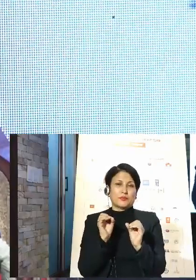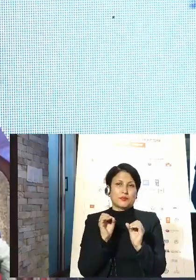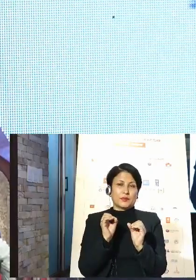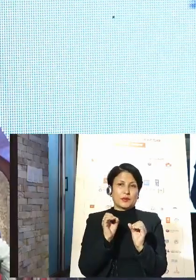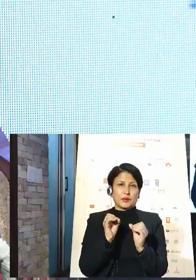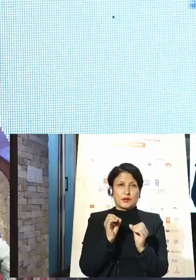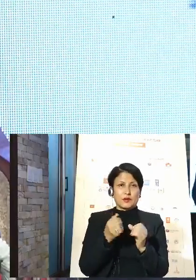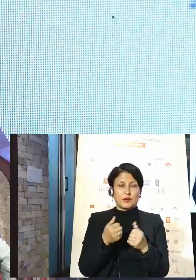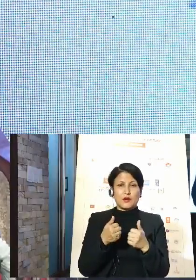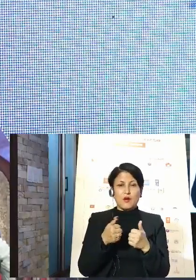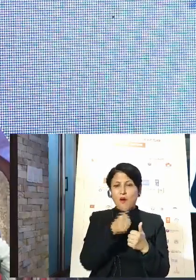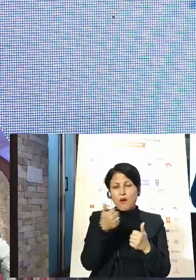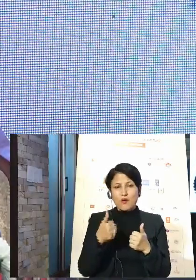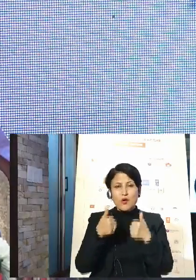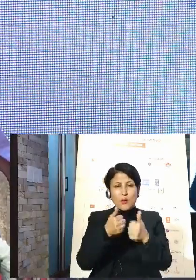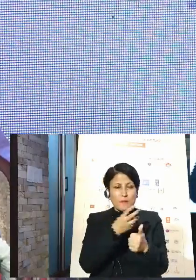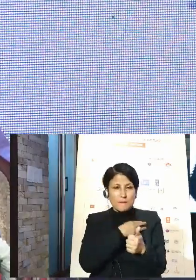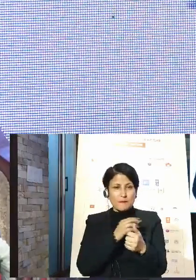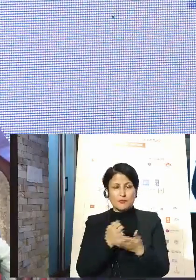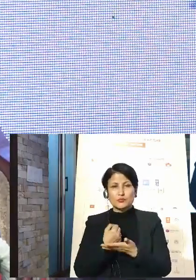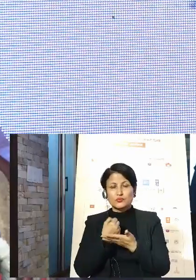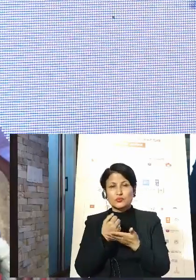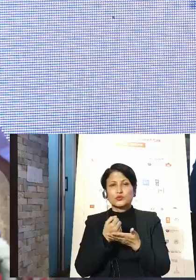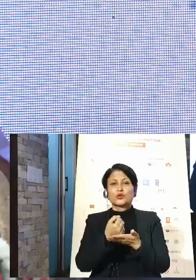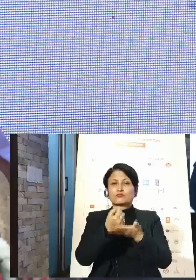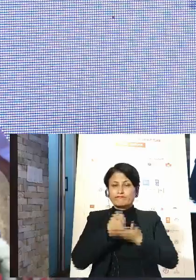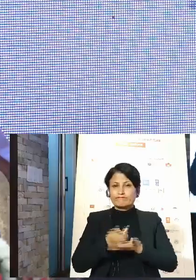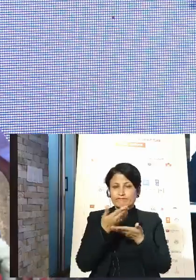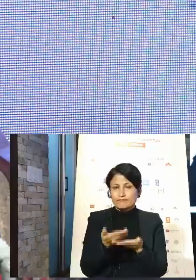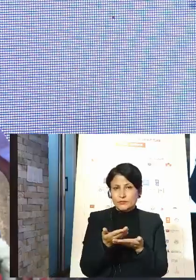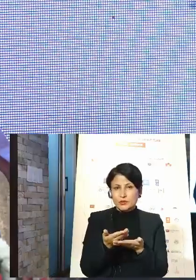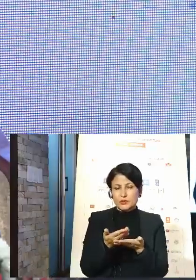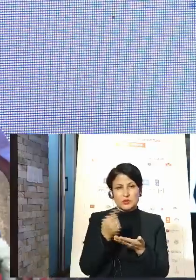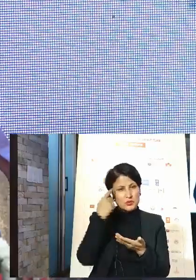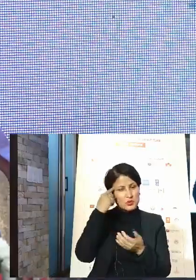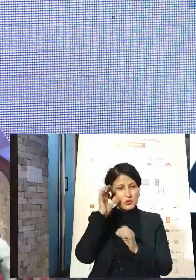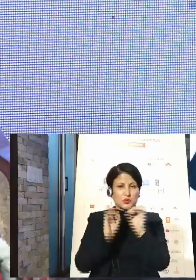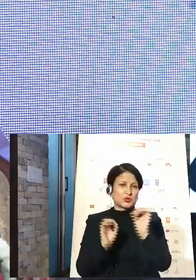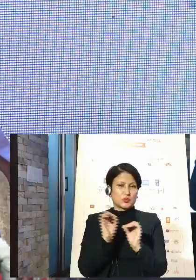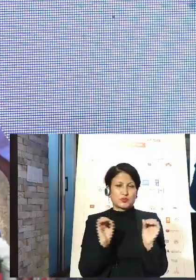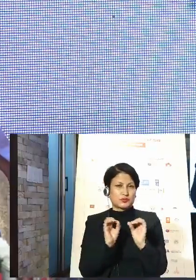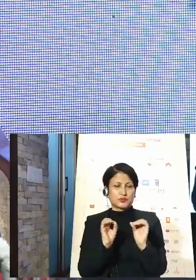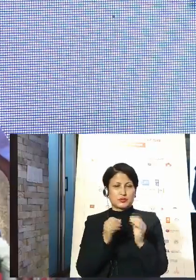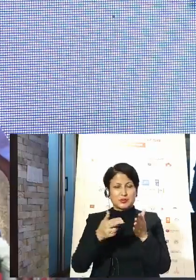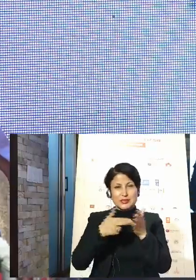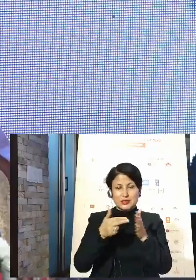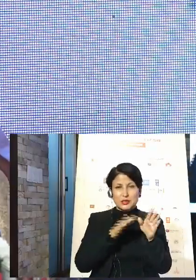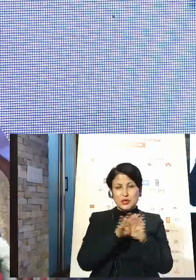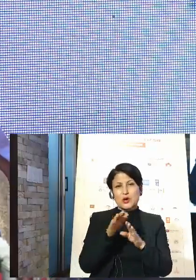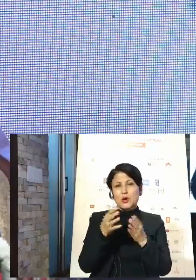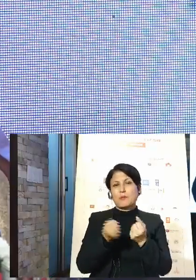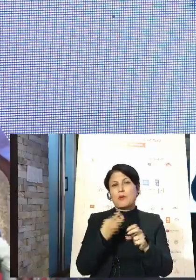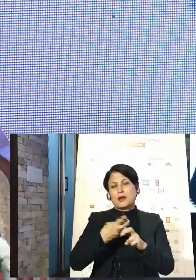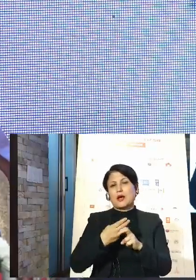activists, and they also told me it's quite impossible to find images like posters and so on. So what